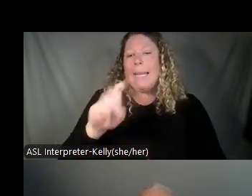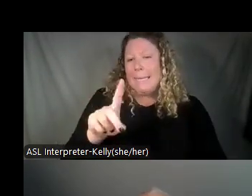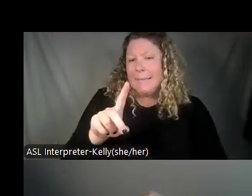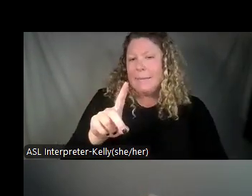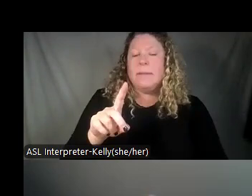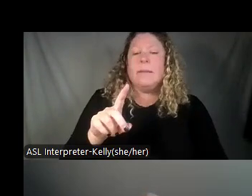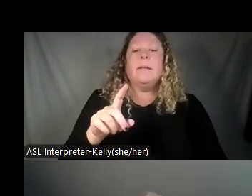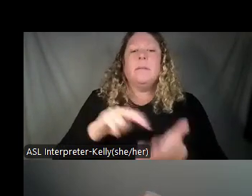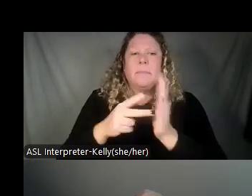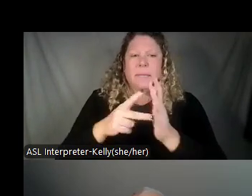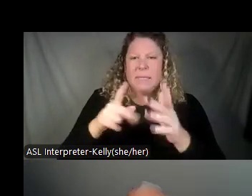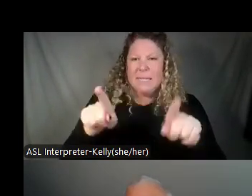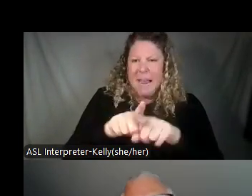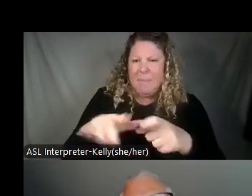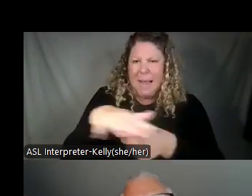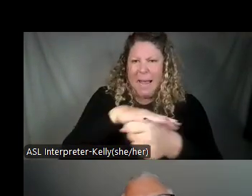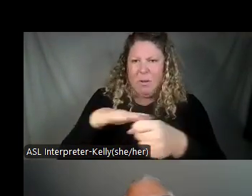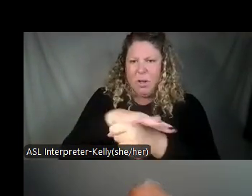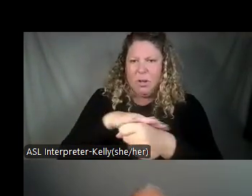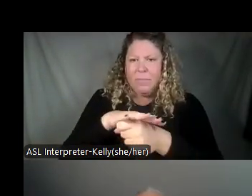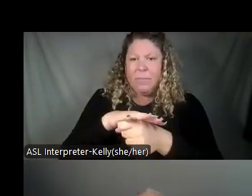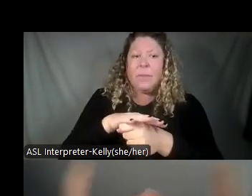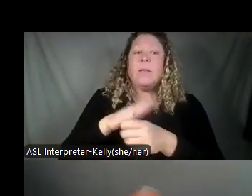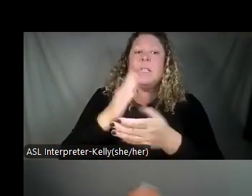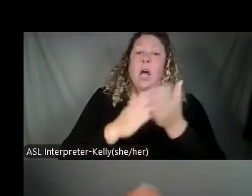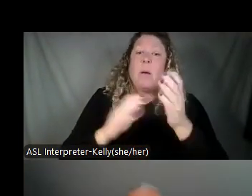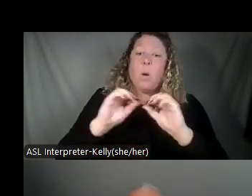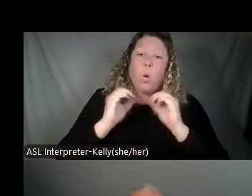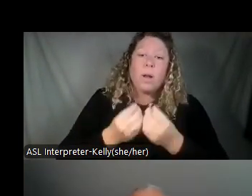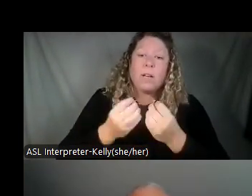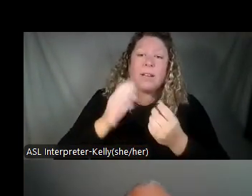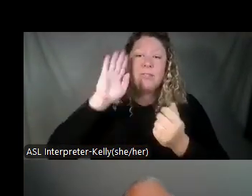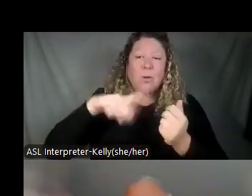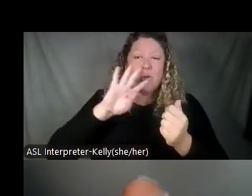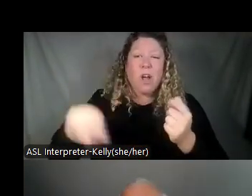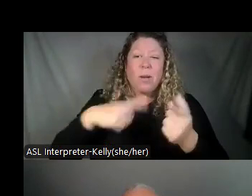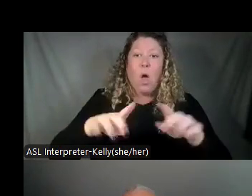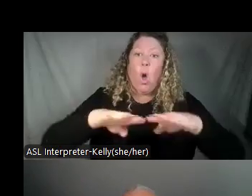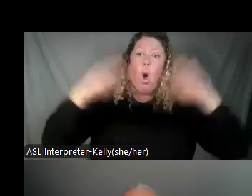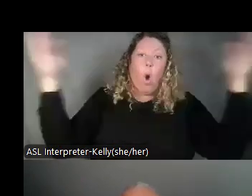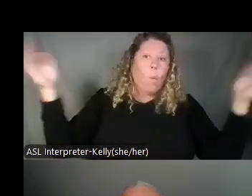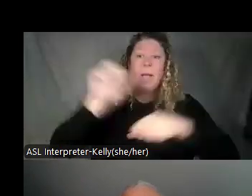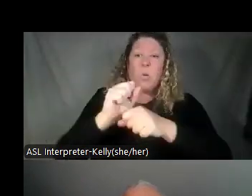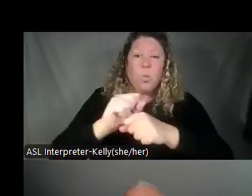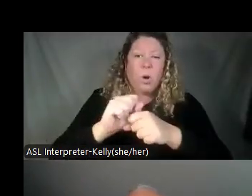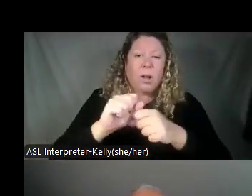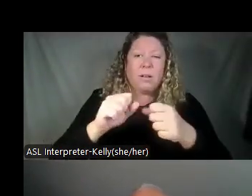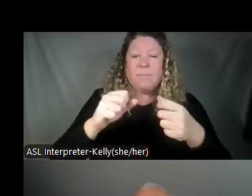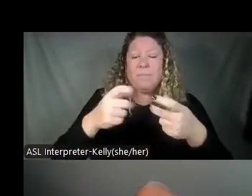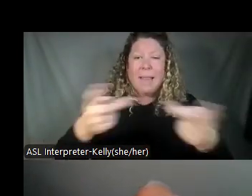at this whole idea that's been brought up by organizations of the open workspace. We're going to tear out the cubicle